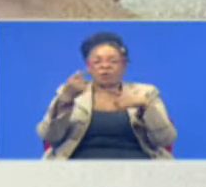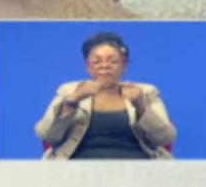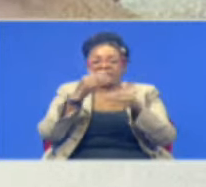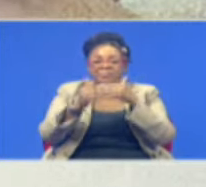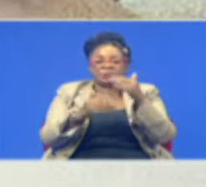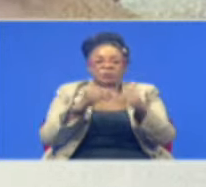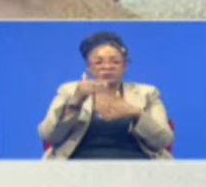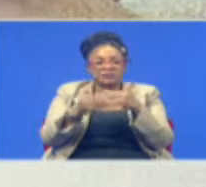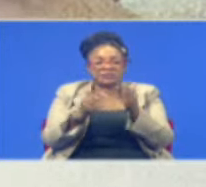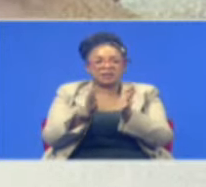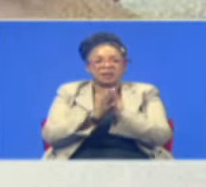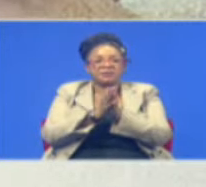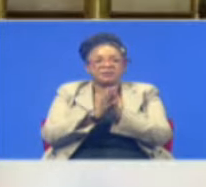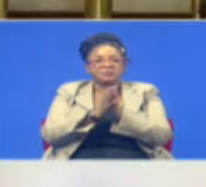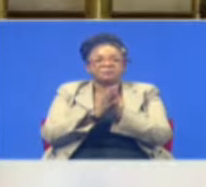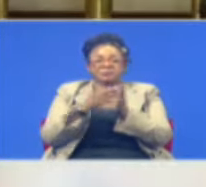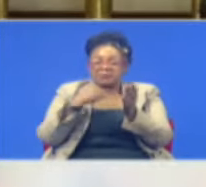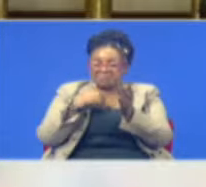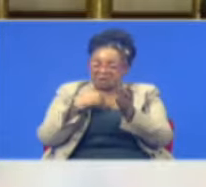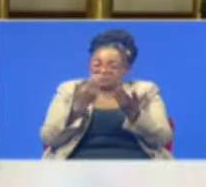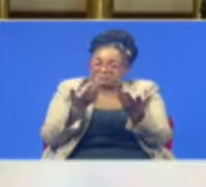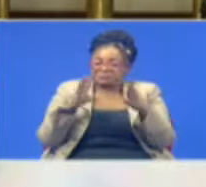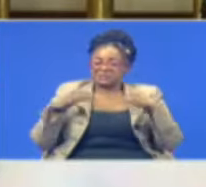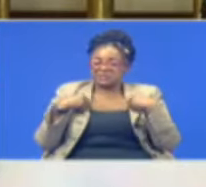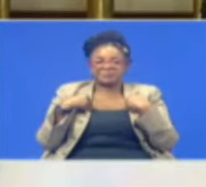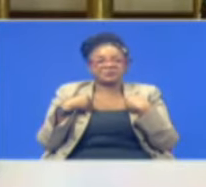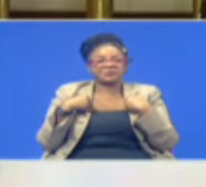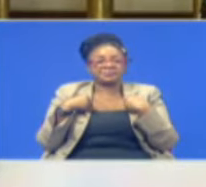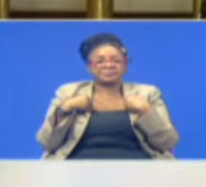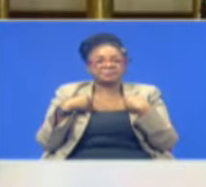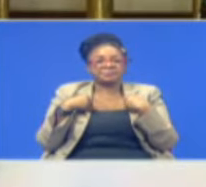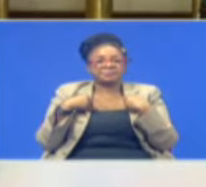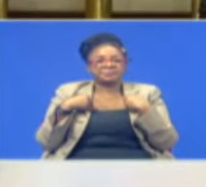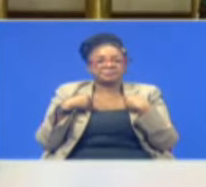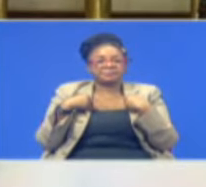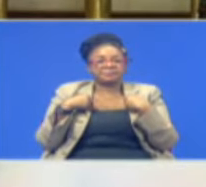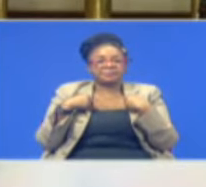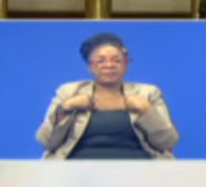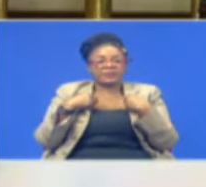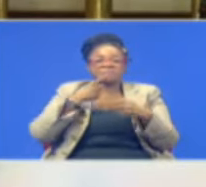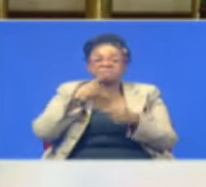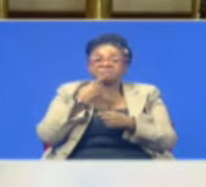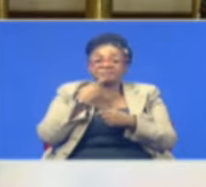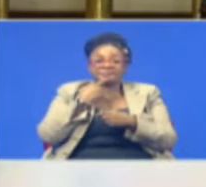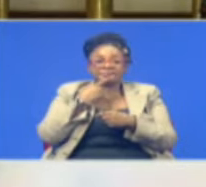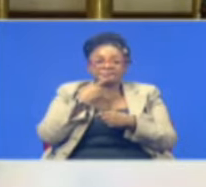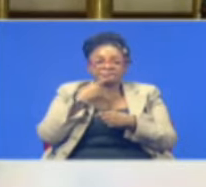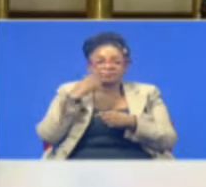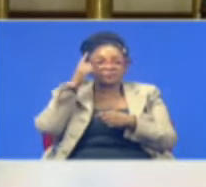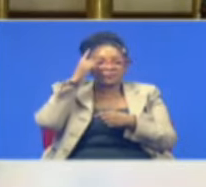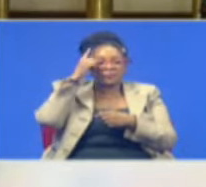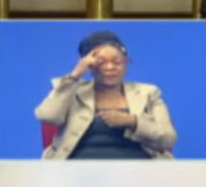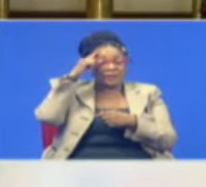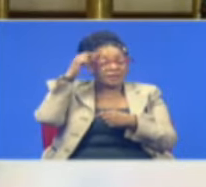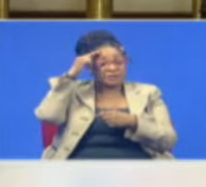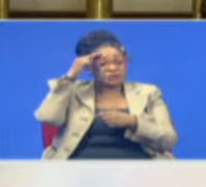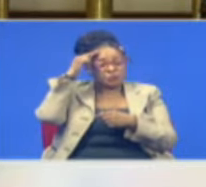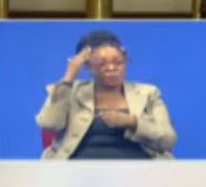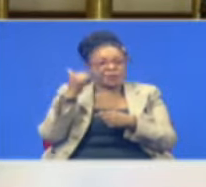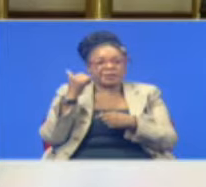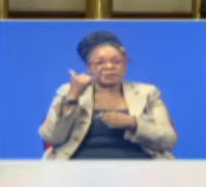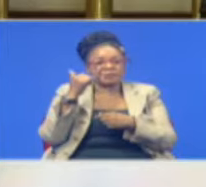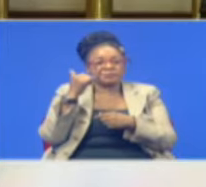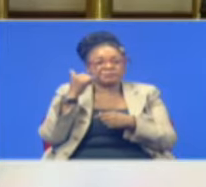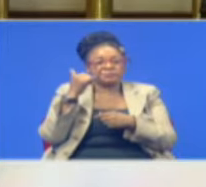and I obliged. He says that the reason that they brought in